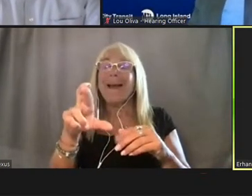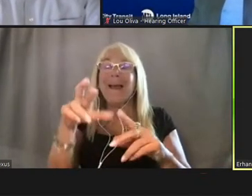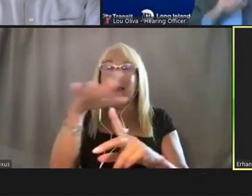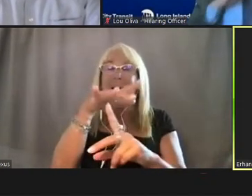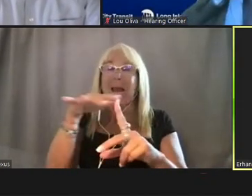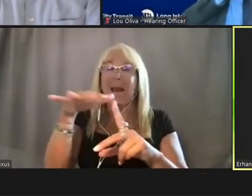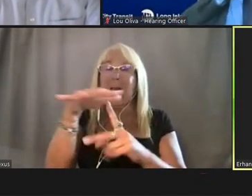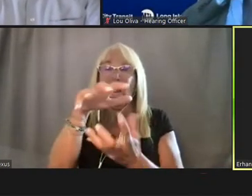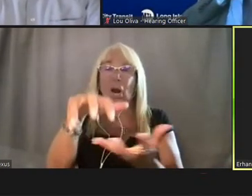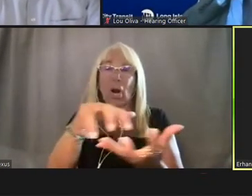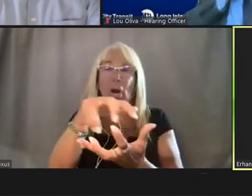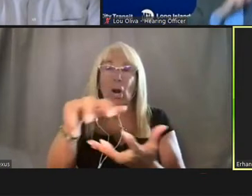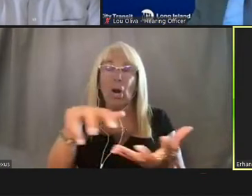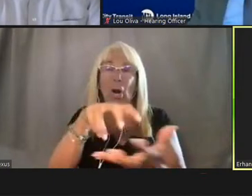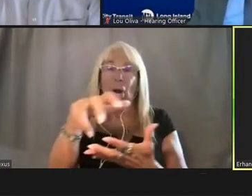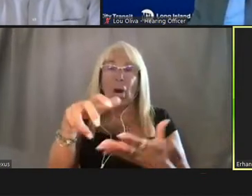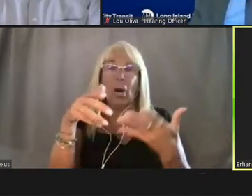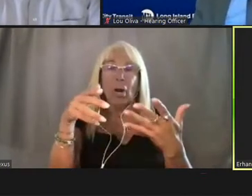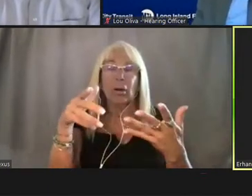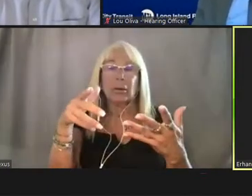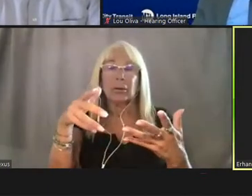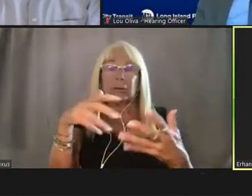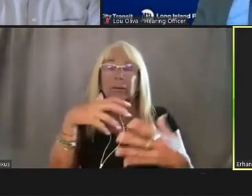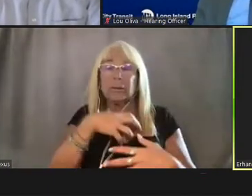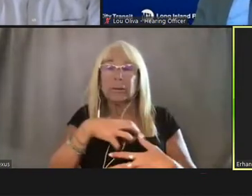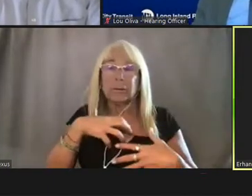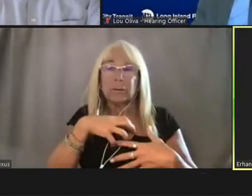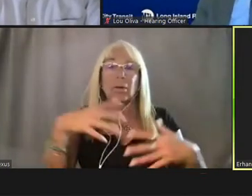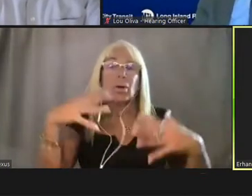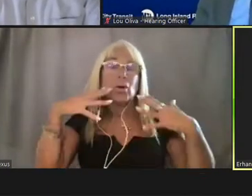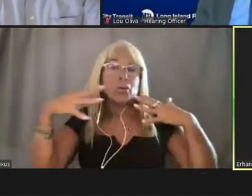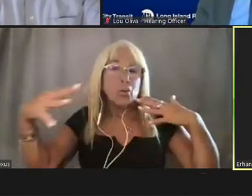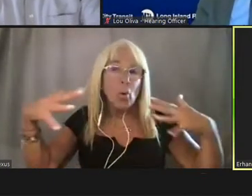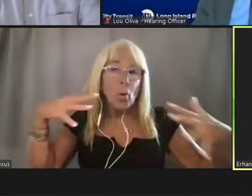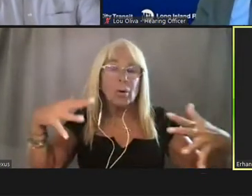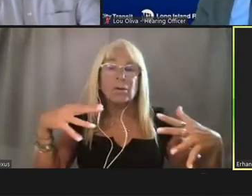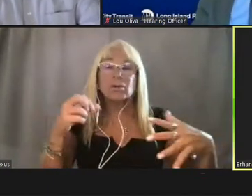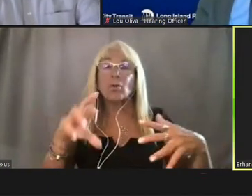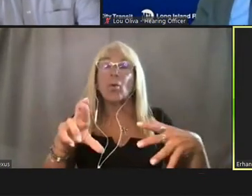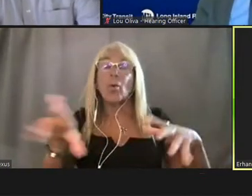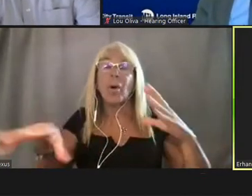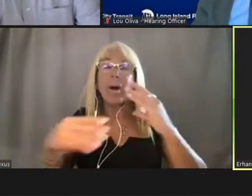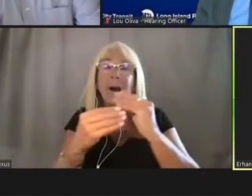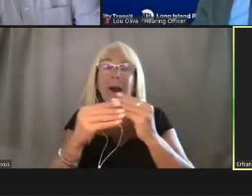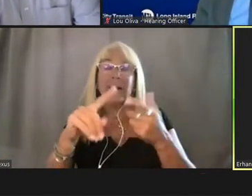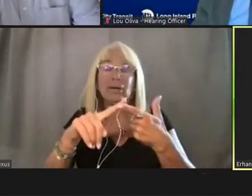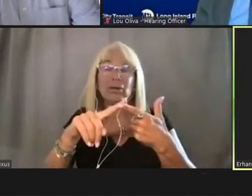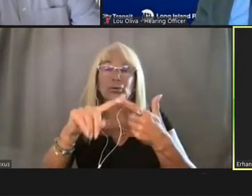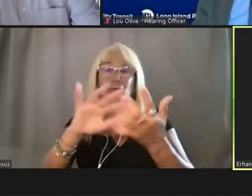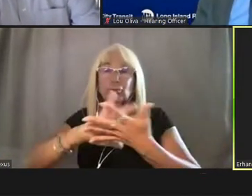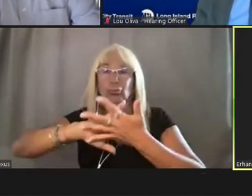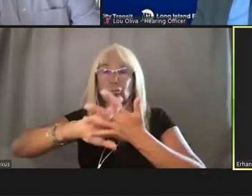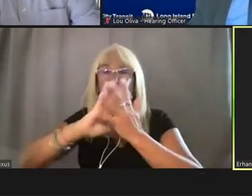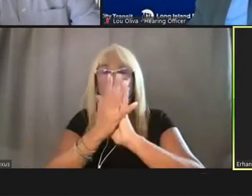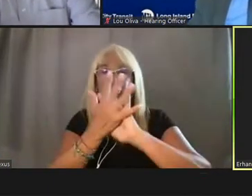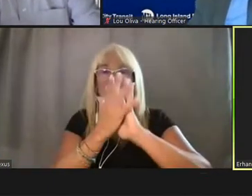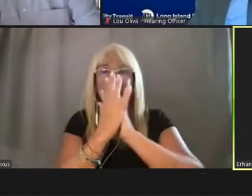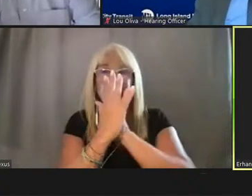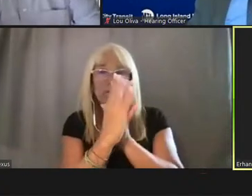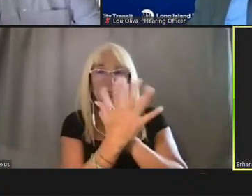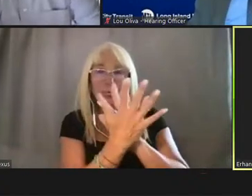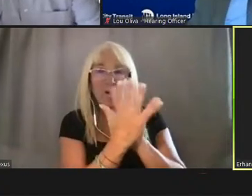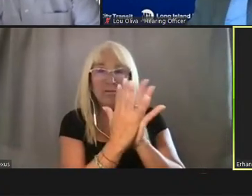non-nose polluting and not contributing to traffic in New York city streets including the